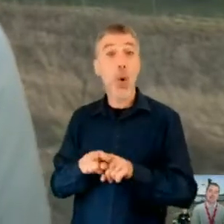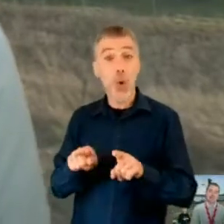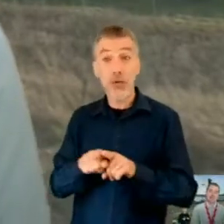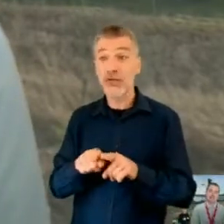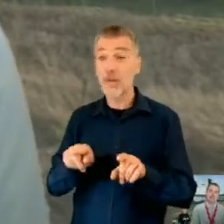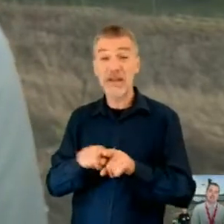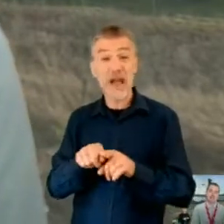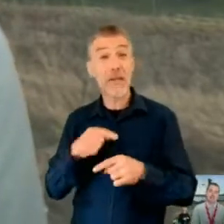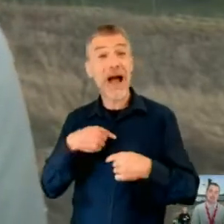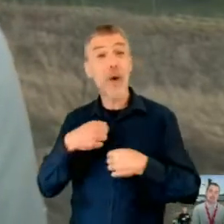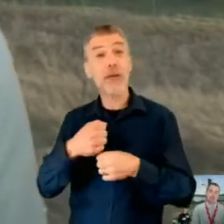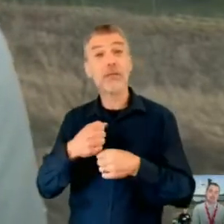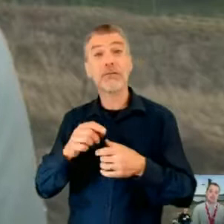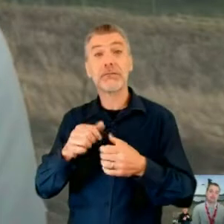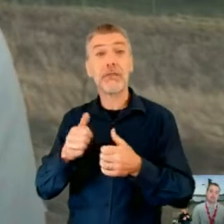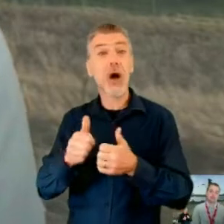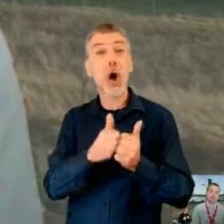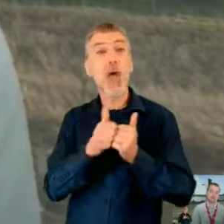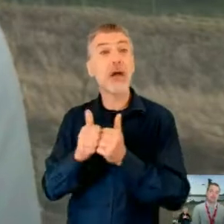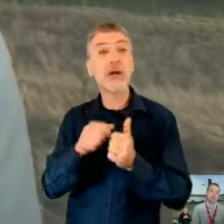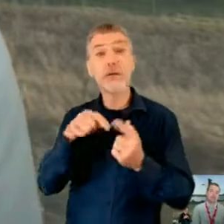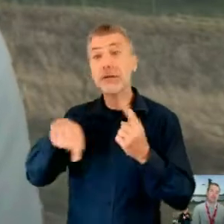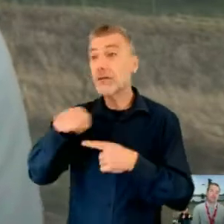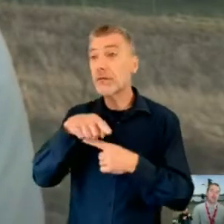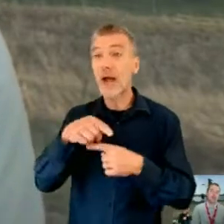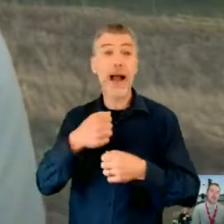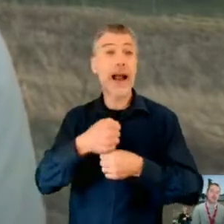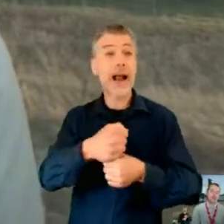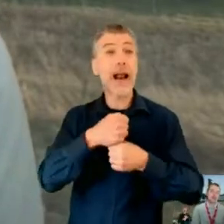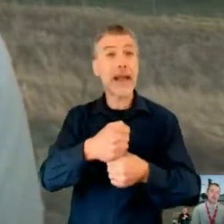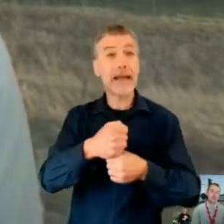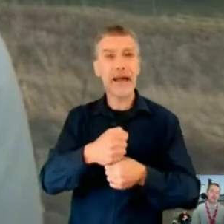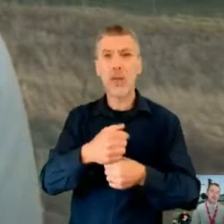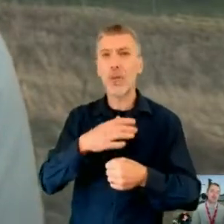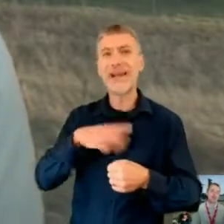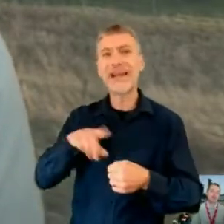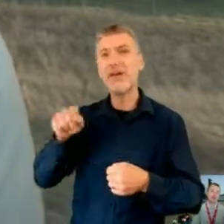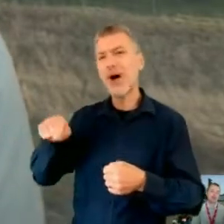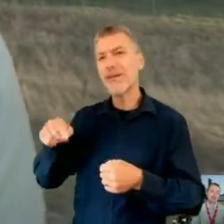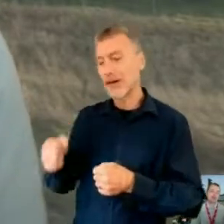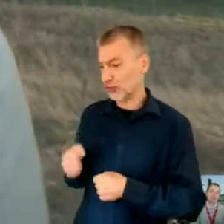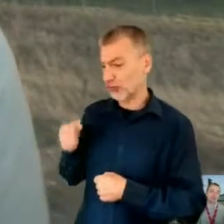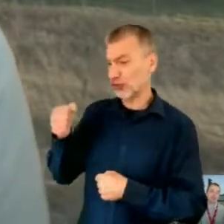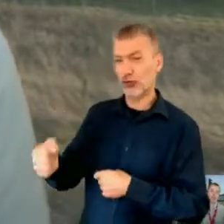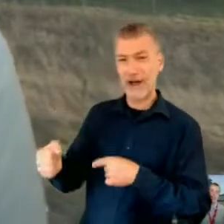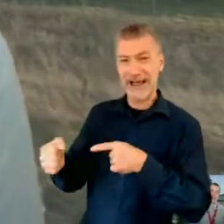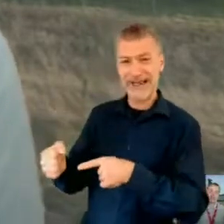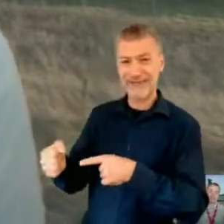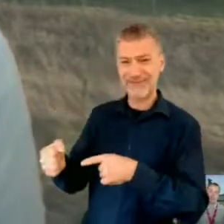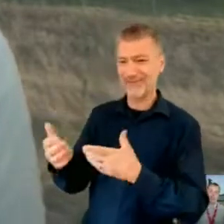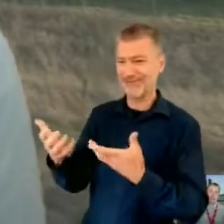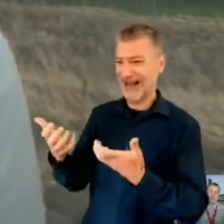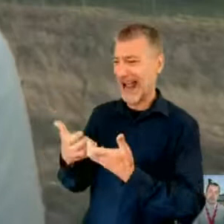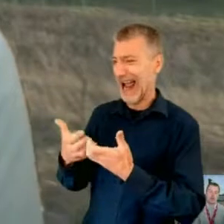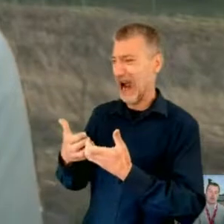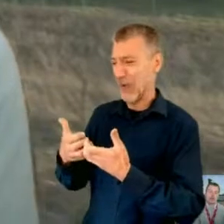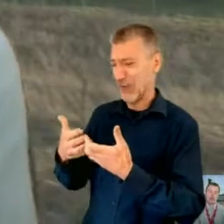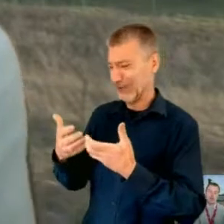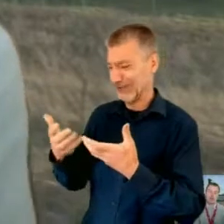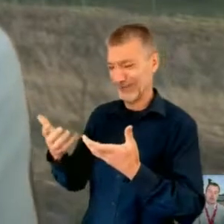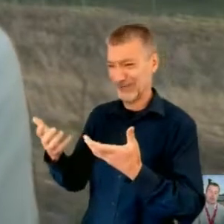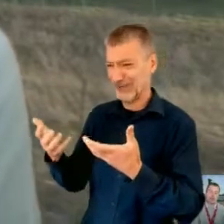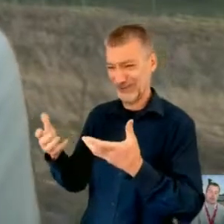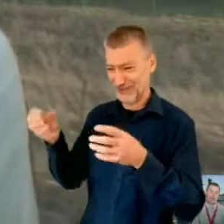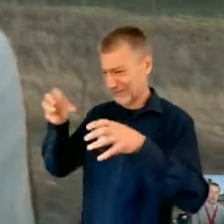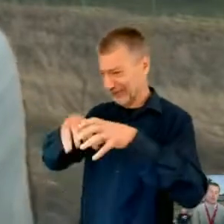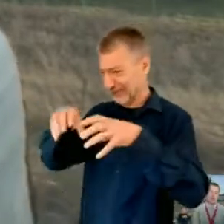and looking at sorting hubs. So we struggle on board trains because there's not a lot of space, and as a train operating company, or a TOC as